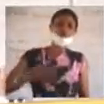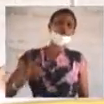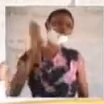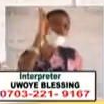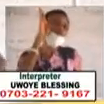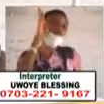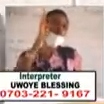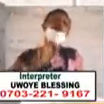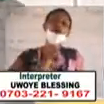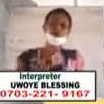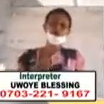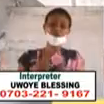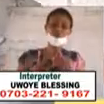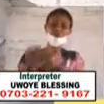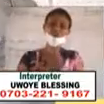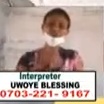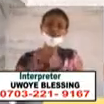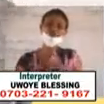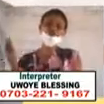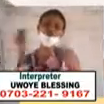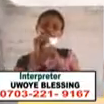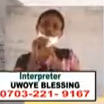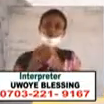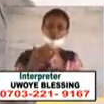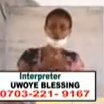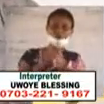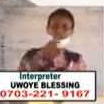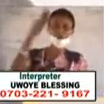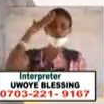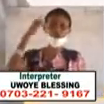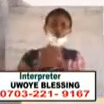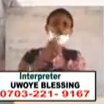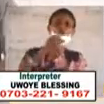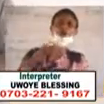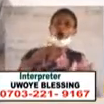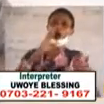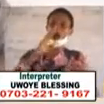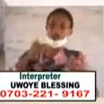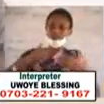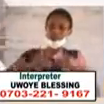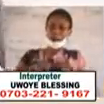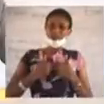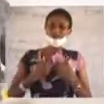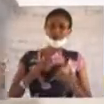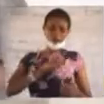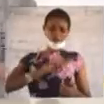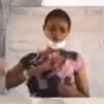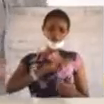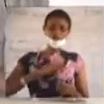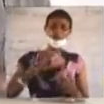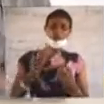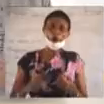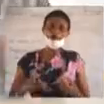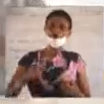alcohol, for example. Alcohol is also drug in another aspect of it. My friend is taking